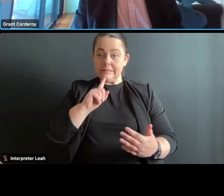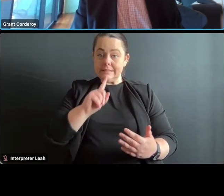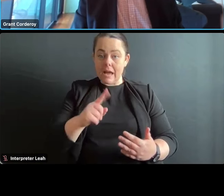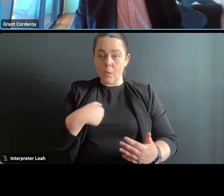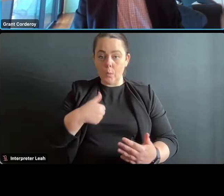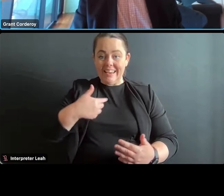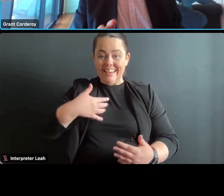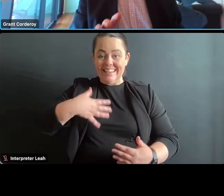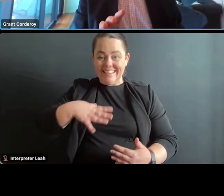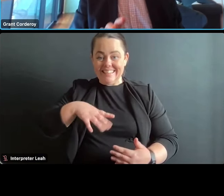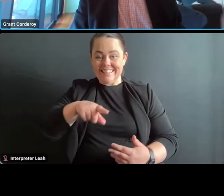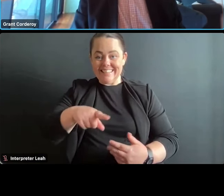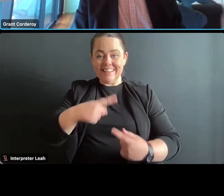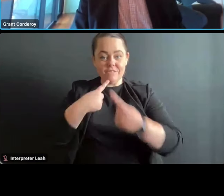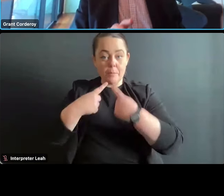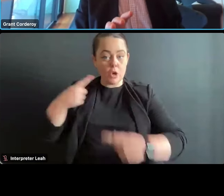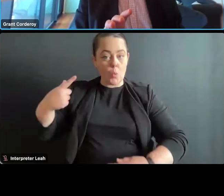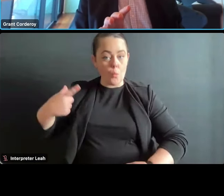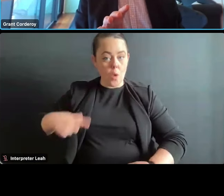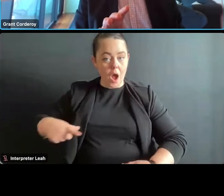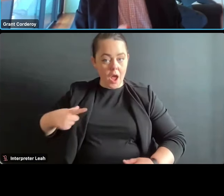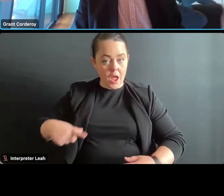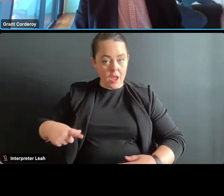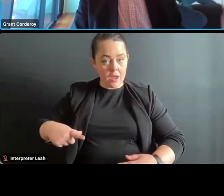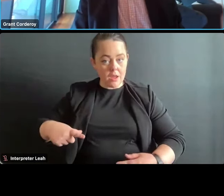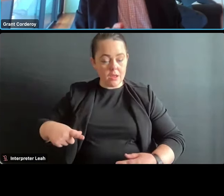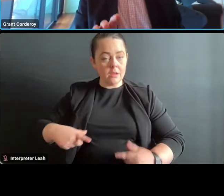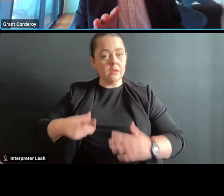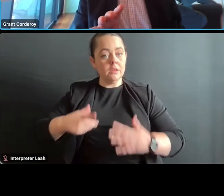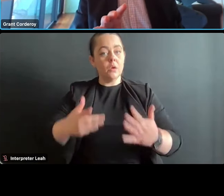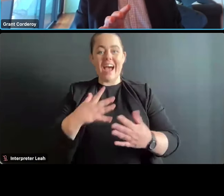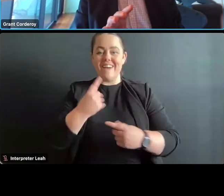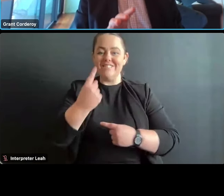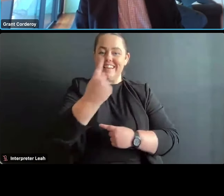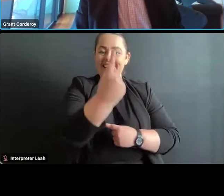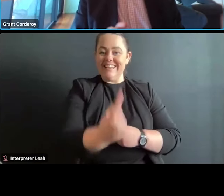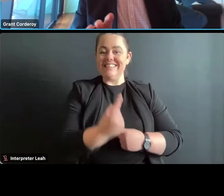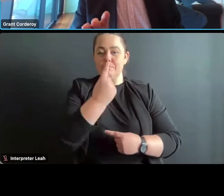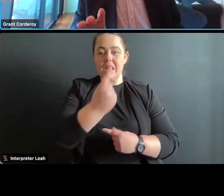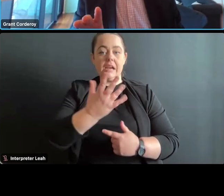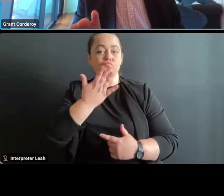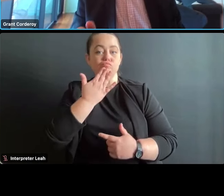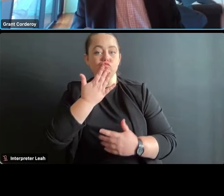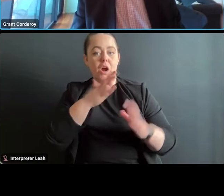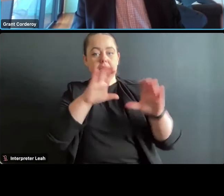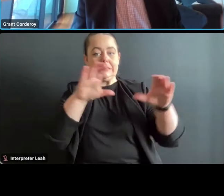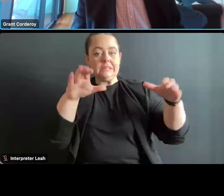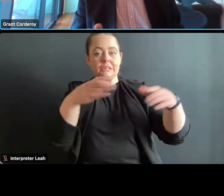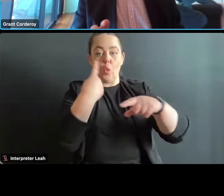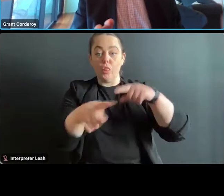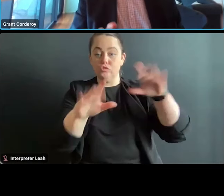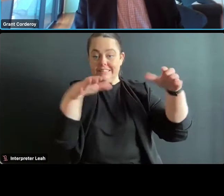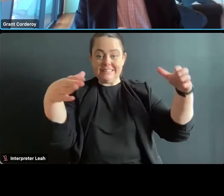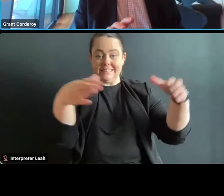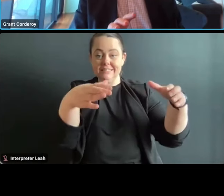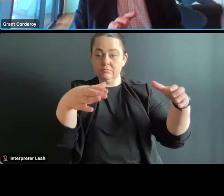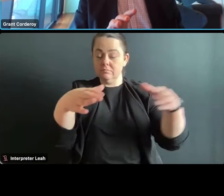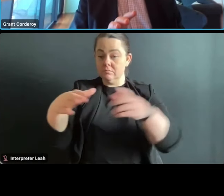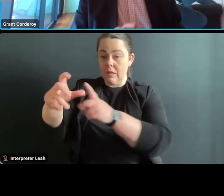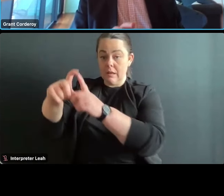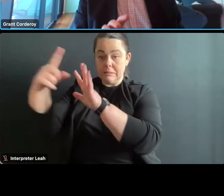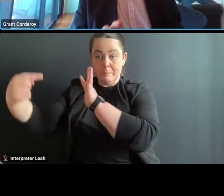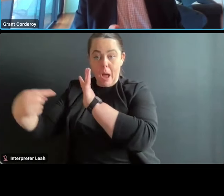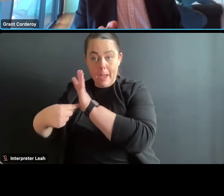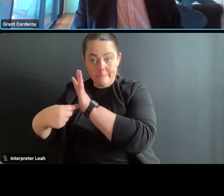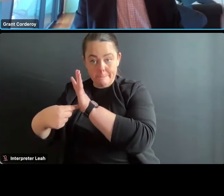this information is so that both the Independent Pricing Authority, as well as the department, as well as the Quality Commission,